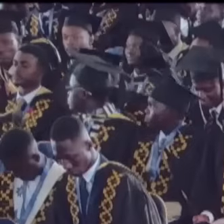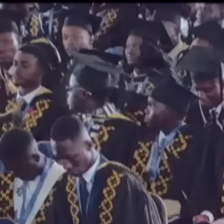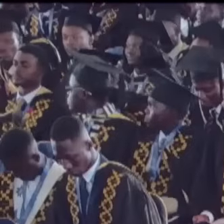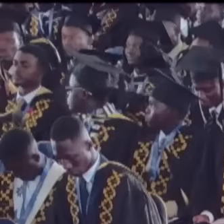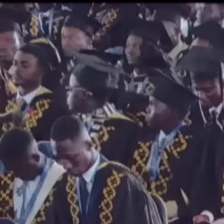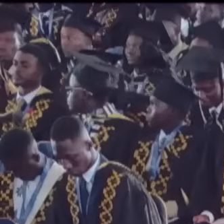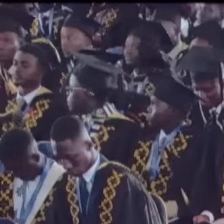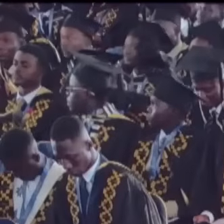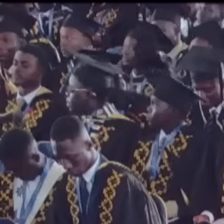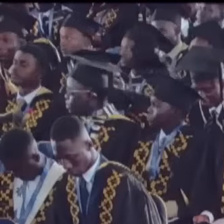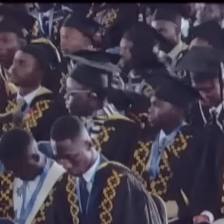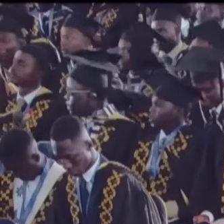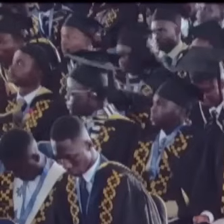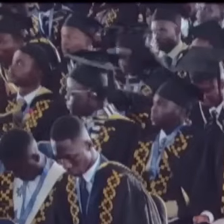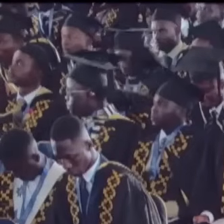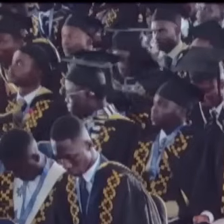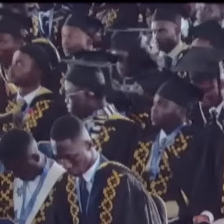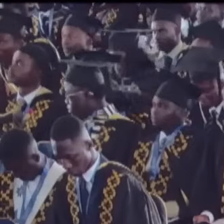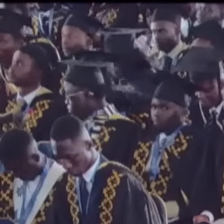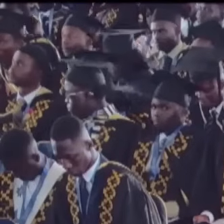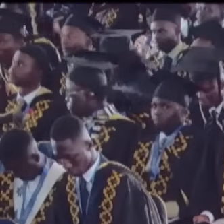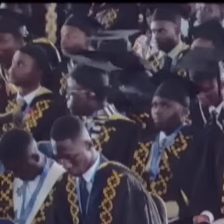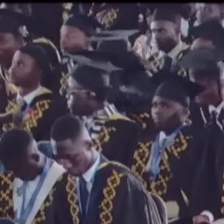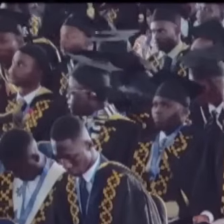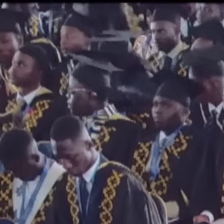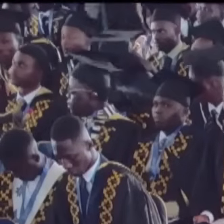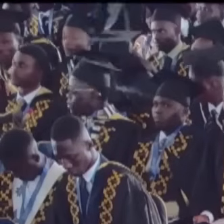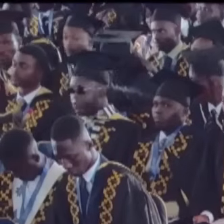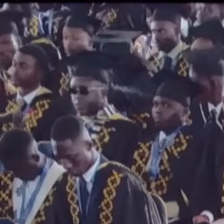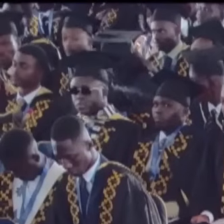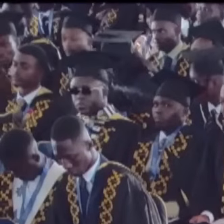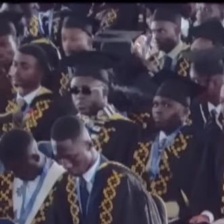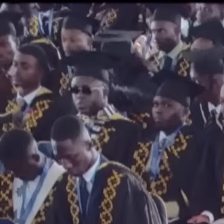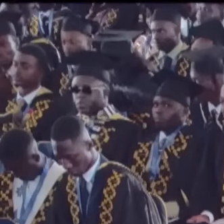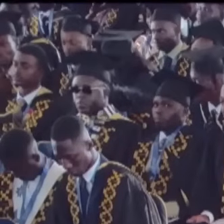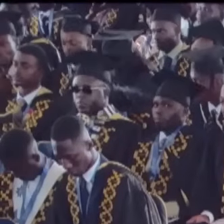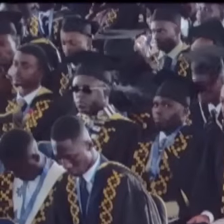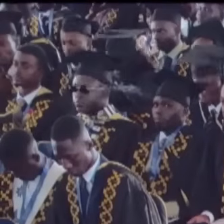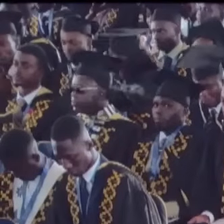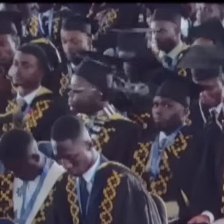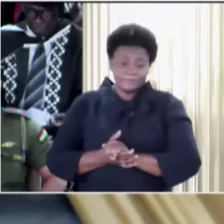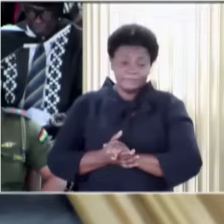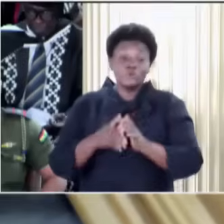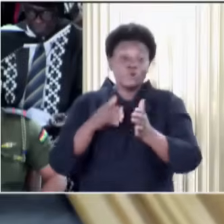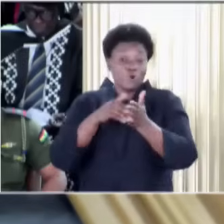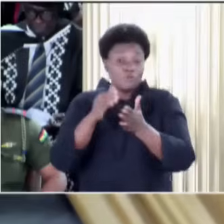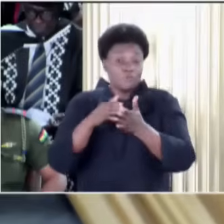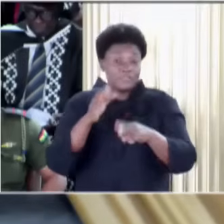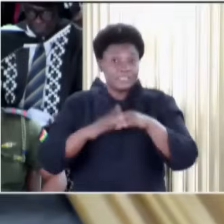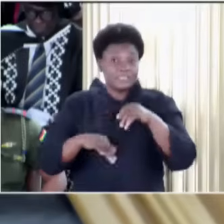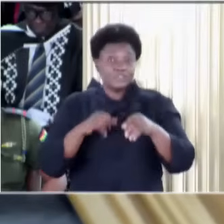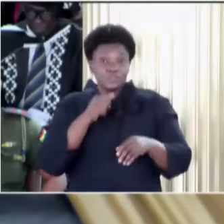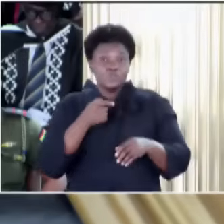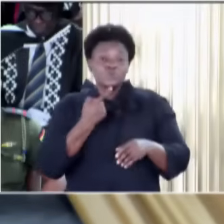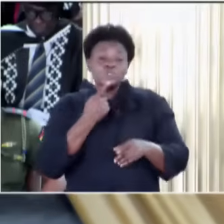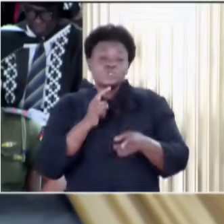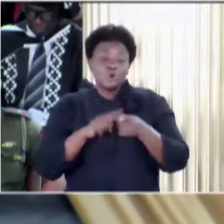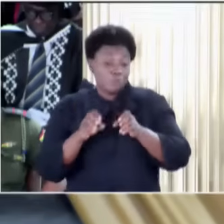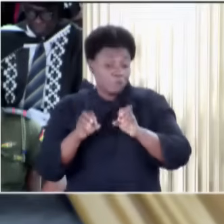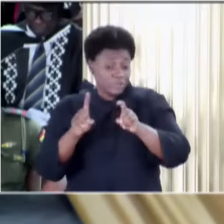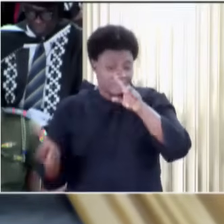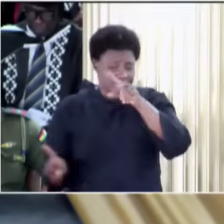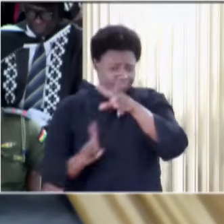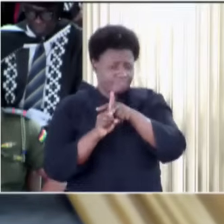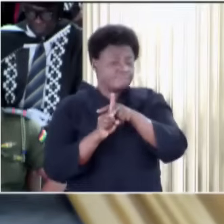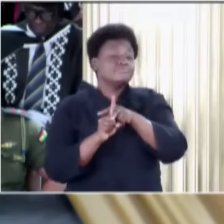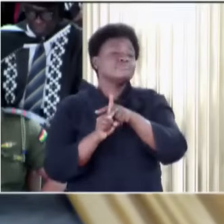for a sponsor. I will look for a sponsor. Now, more often than not, when opportunity eventually